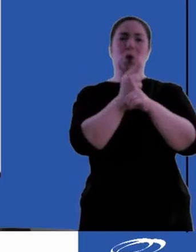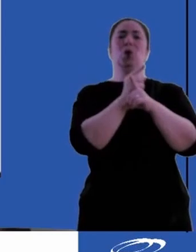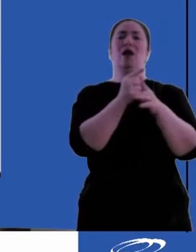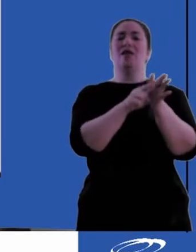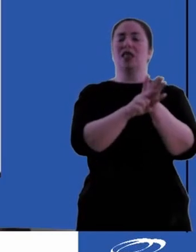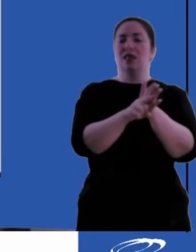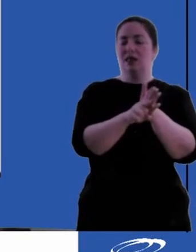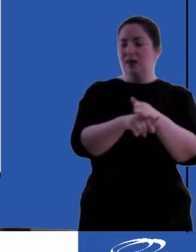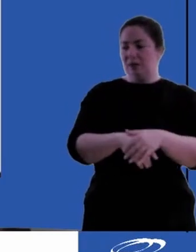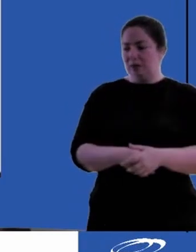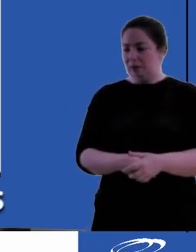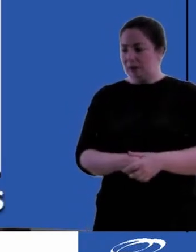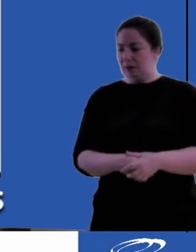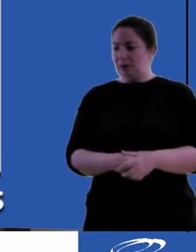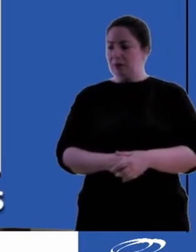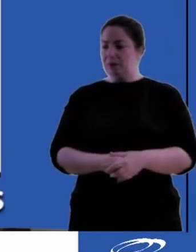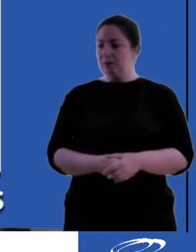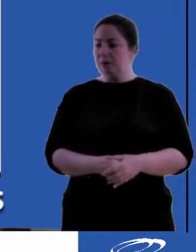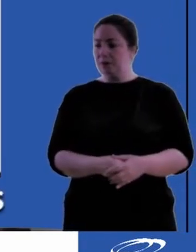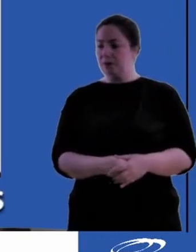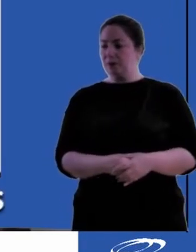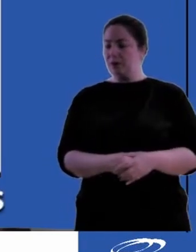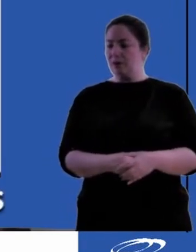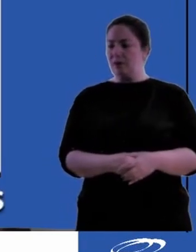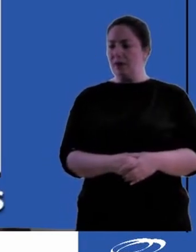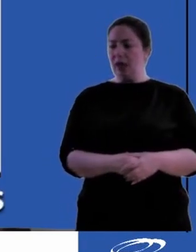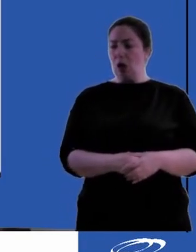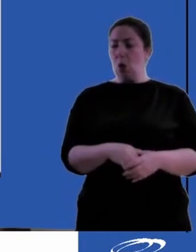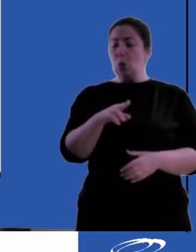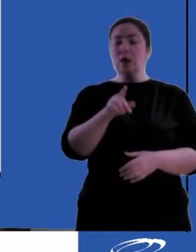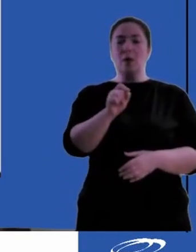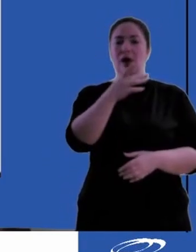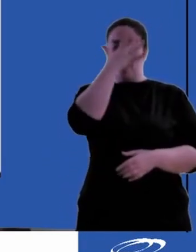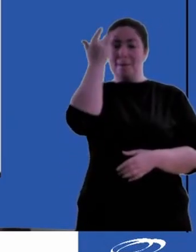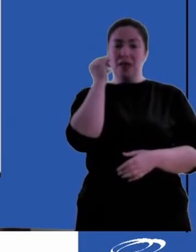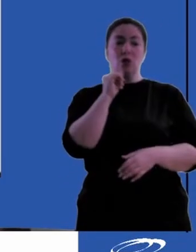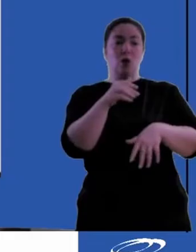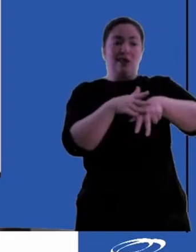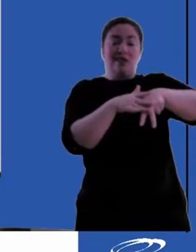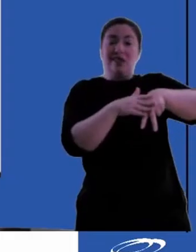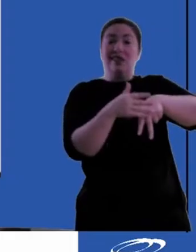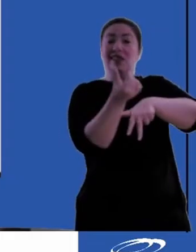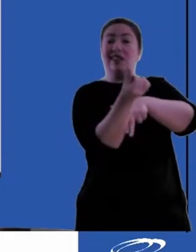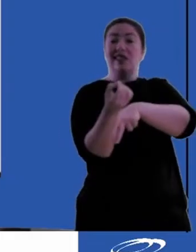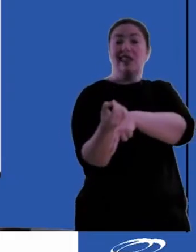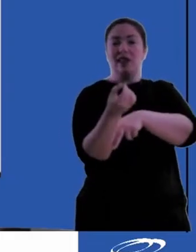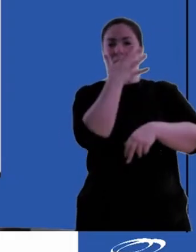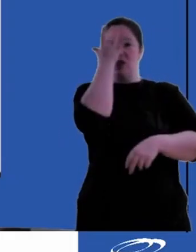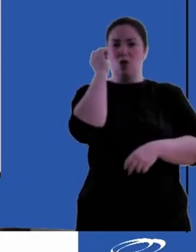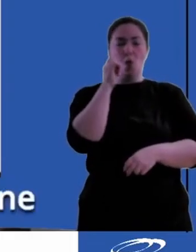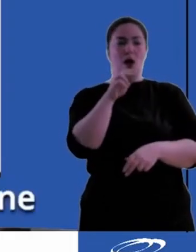cases of periprosthetic joint infection? And we looked at 60 synovial fluids from patients with knee arthroplasty failure, and we compared